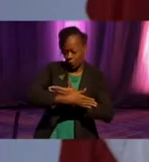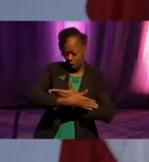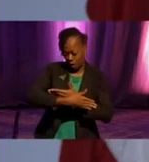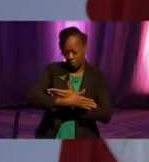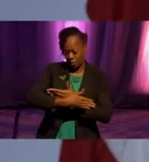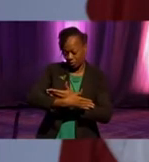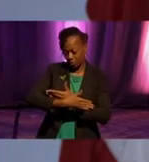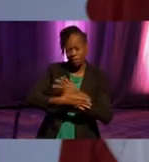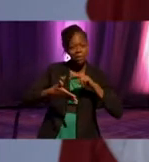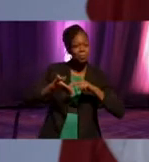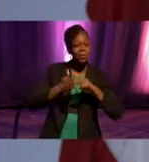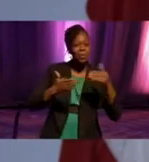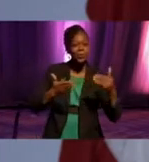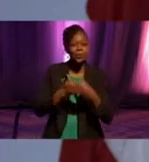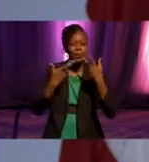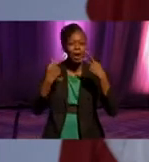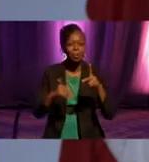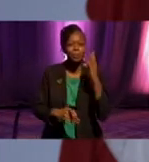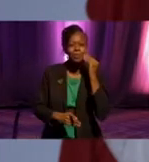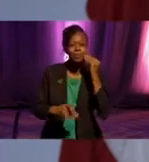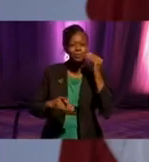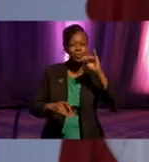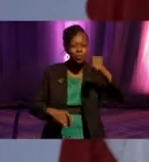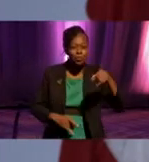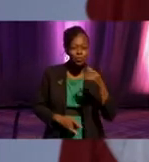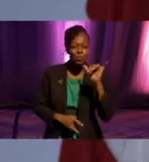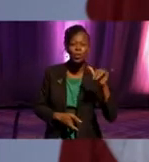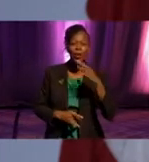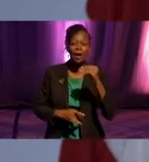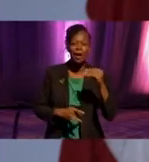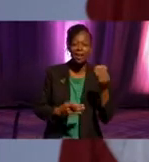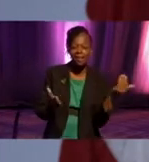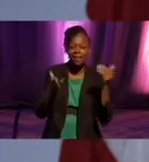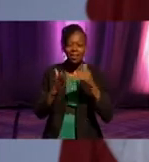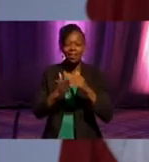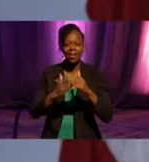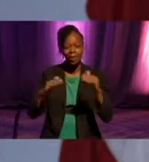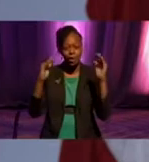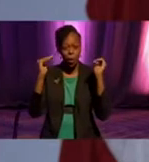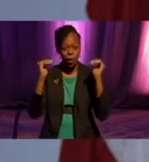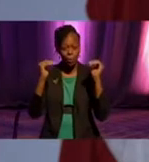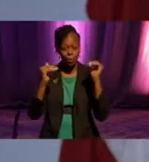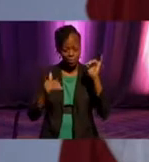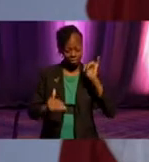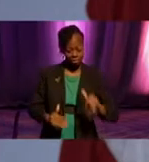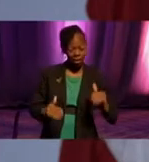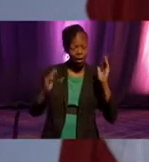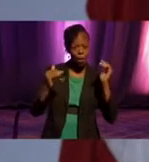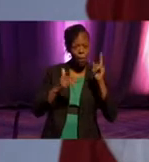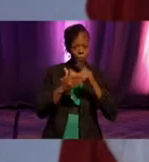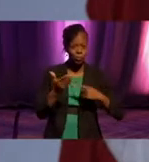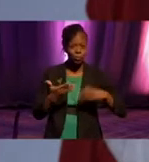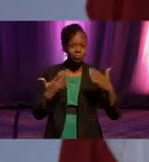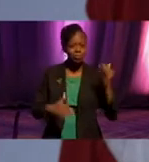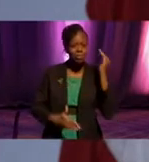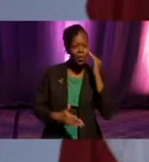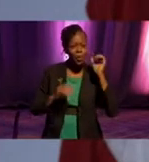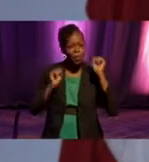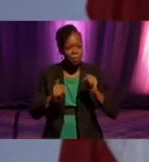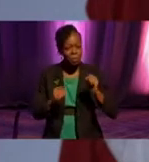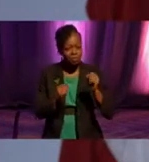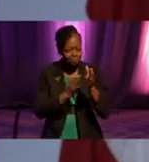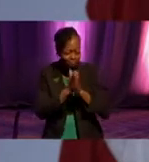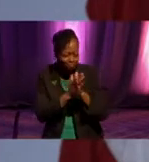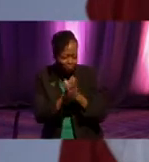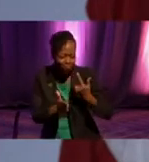experience joy and to feel the reemergence of hope. That hope and what we know is possible fuels us in our work. It pushes